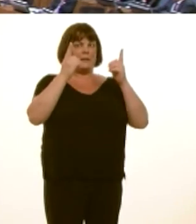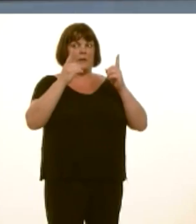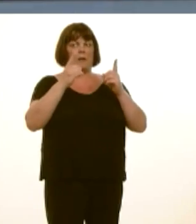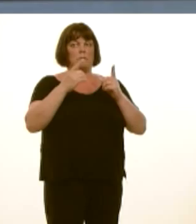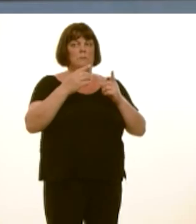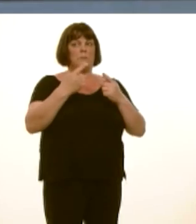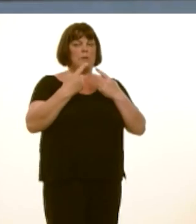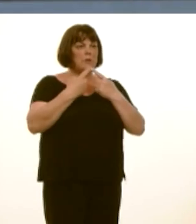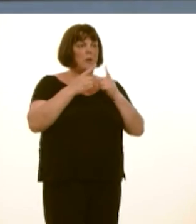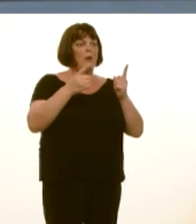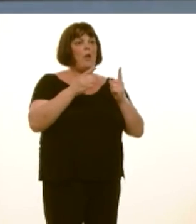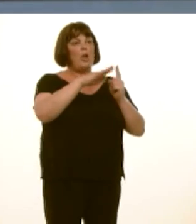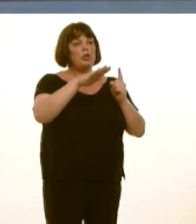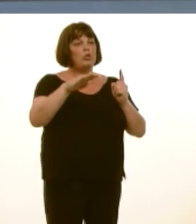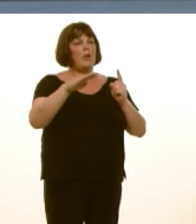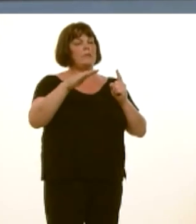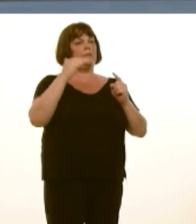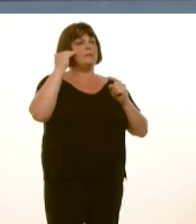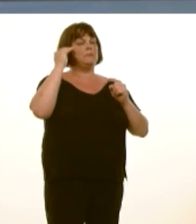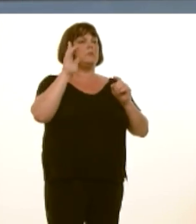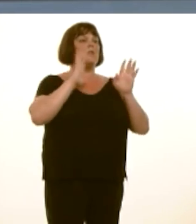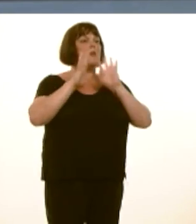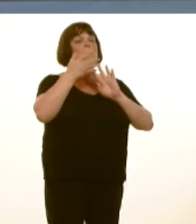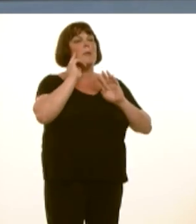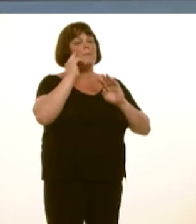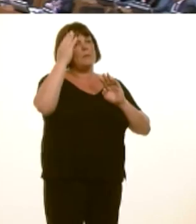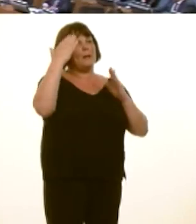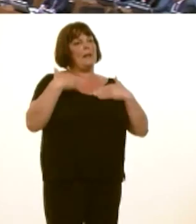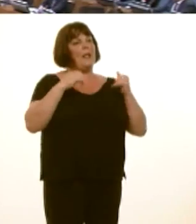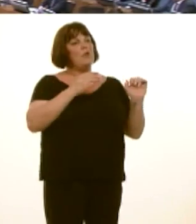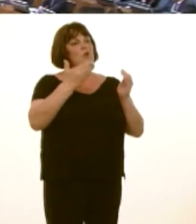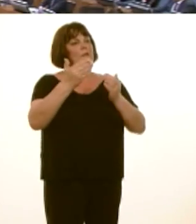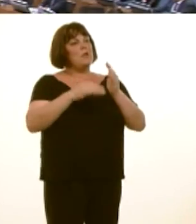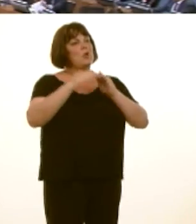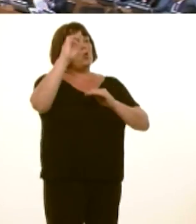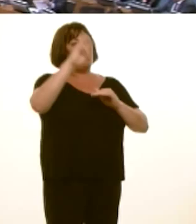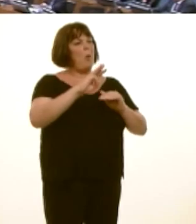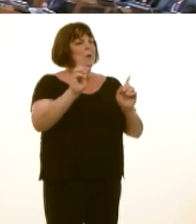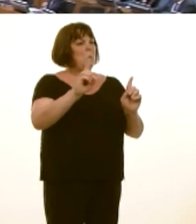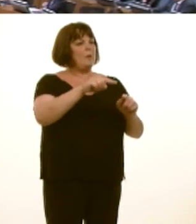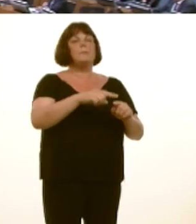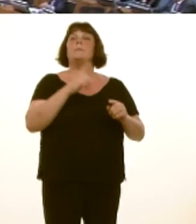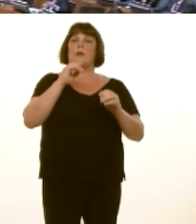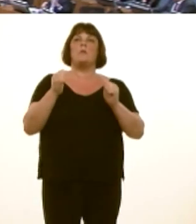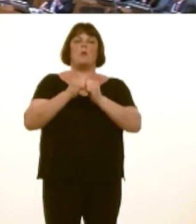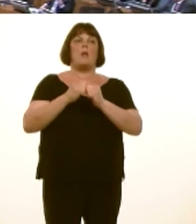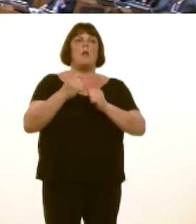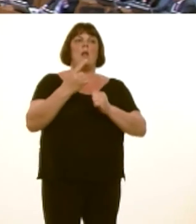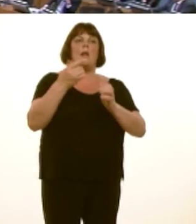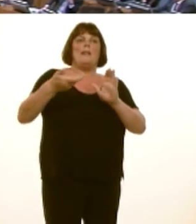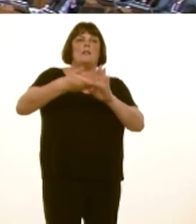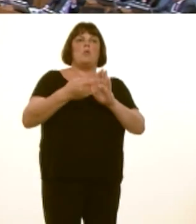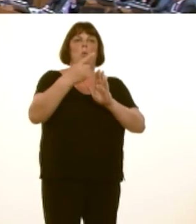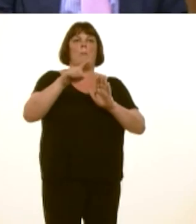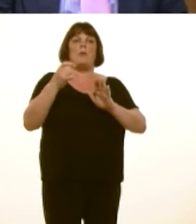make a statement on child and adolescent mental health services in North Wales? Yes, we've recently announced an additional £7.6 million a year to